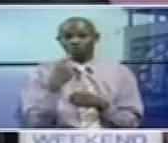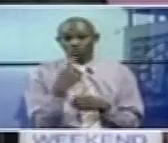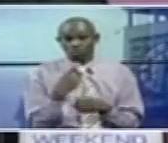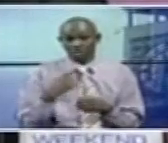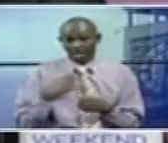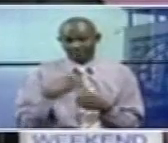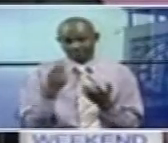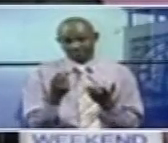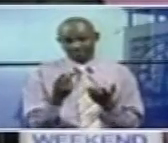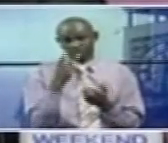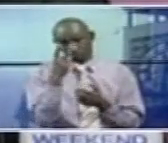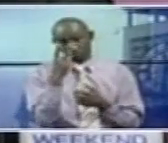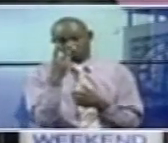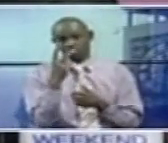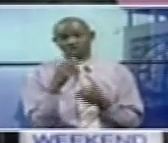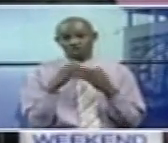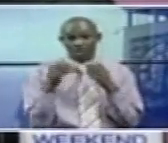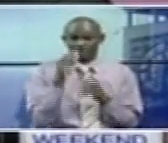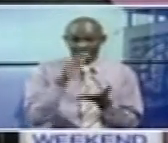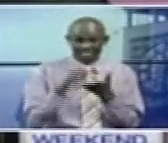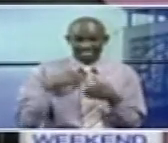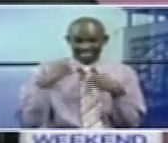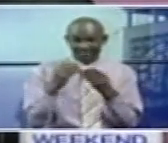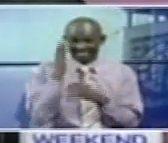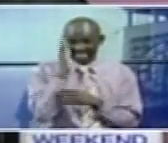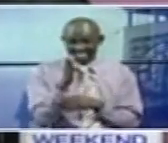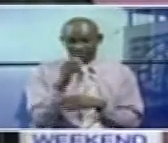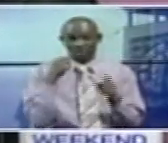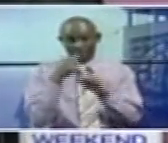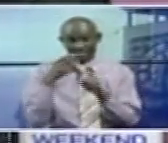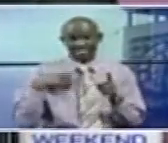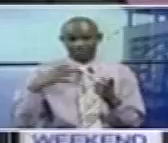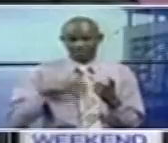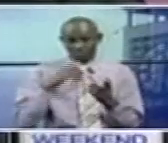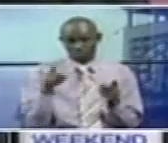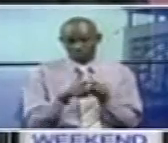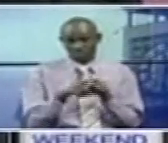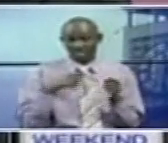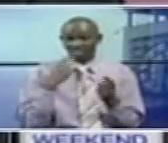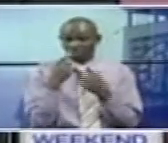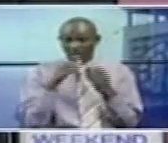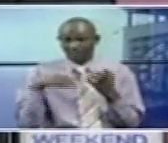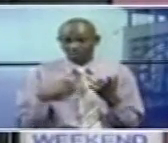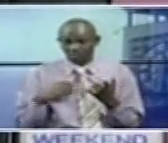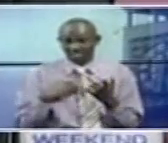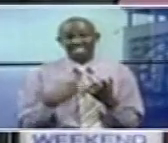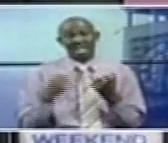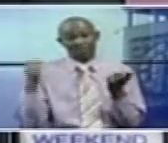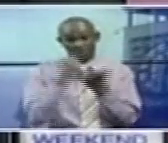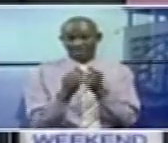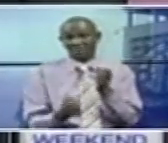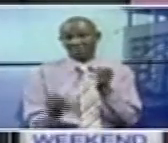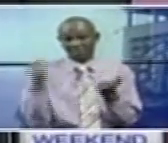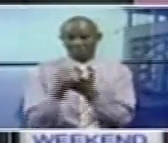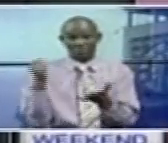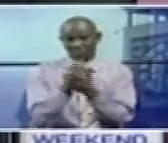make $2 or less per day. The business needs to directly impact those people as well. I'm not talking about just random employment,